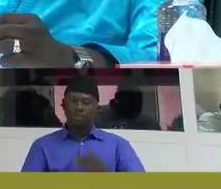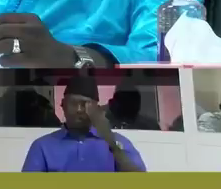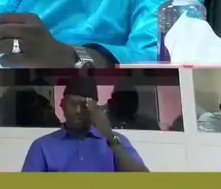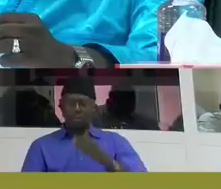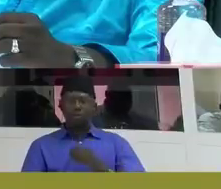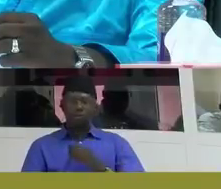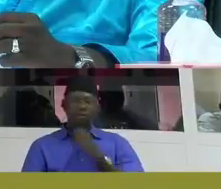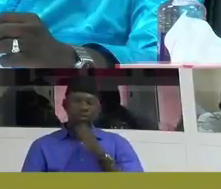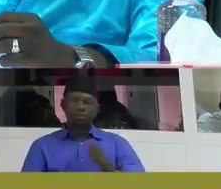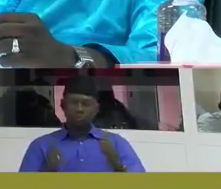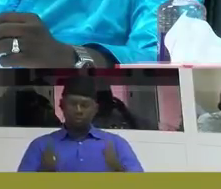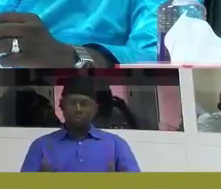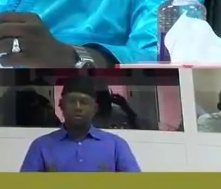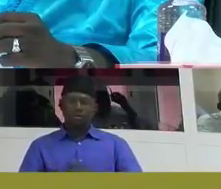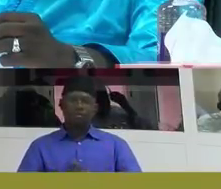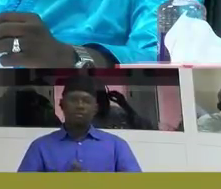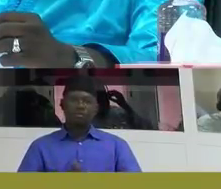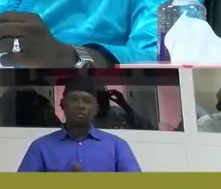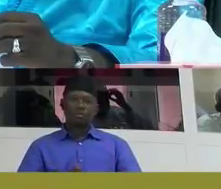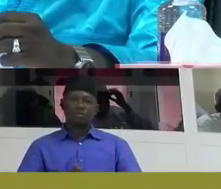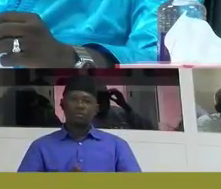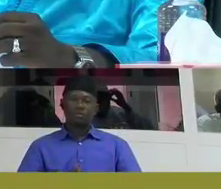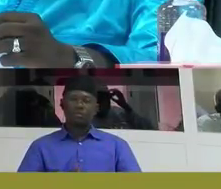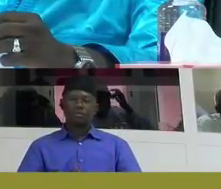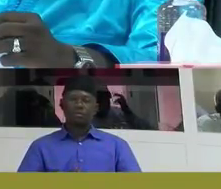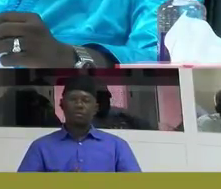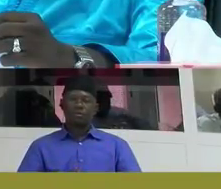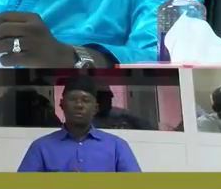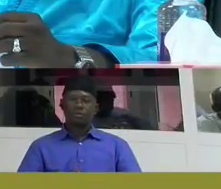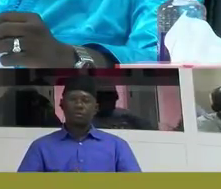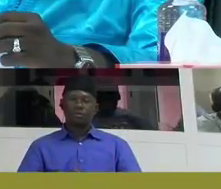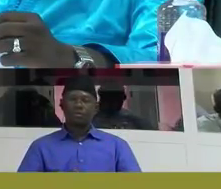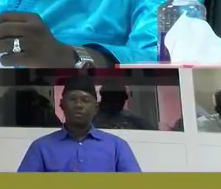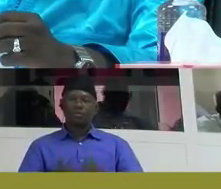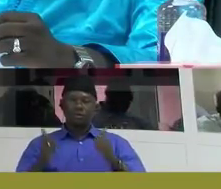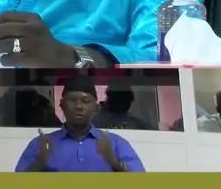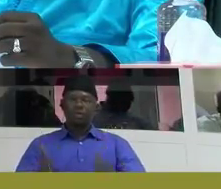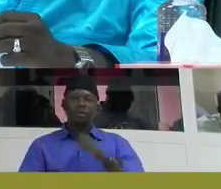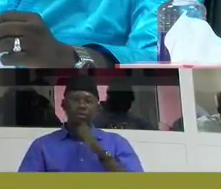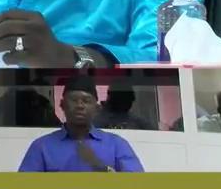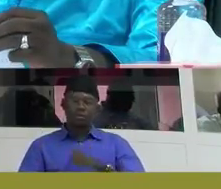Chairman and fellow commissioners and